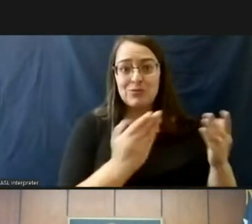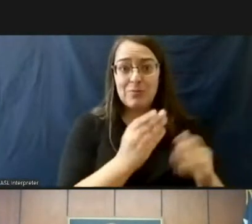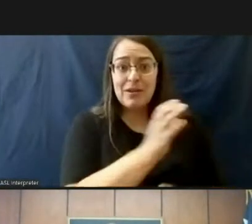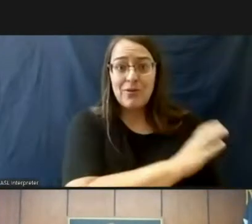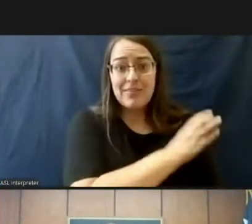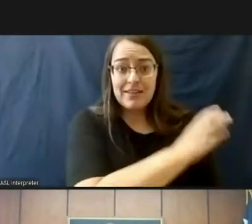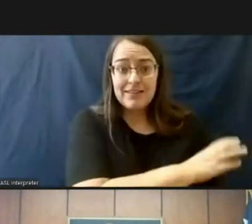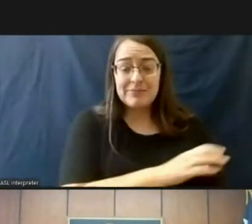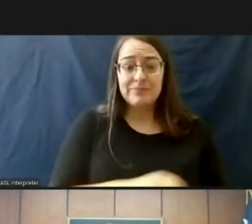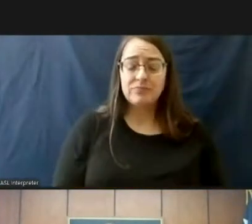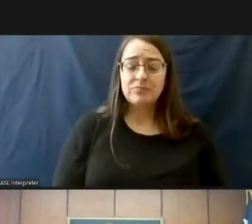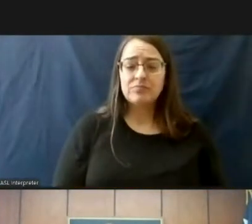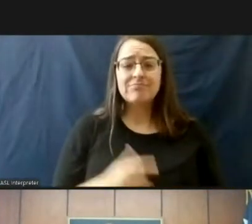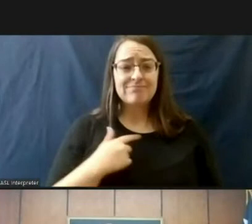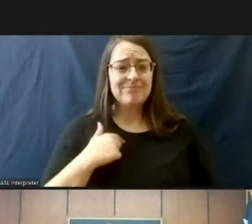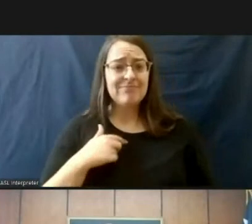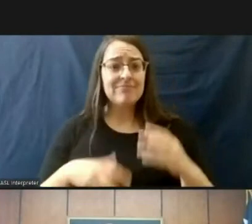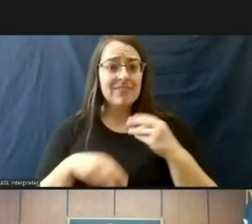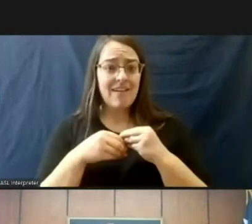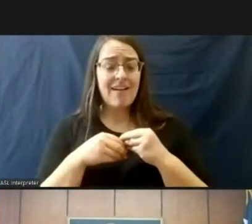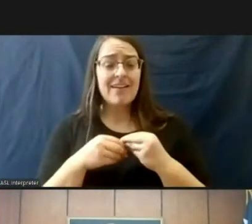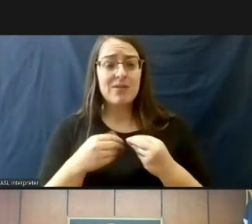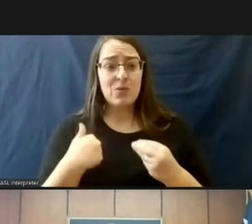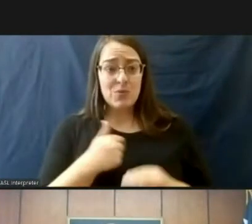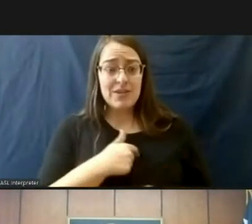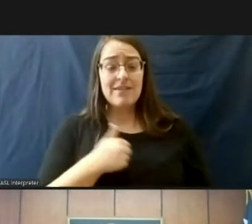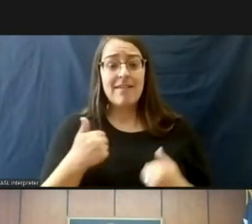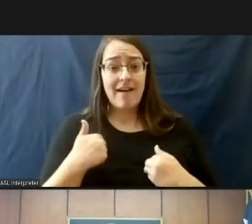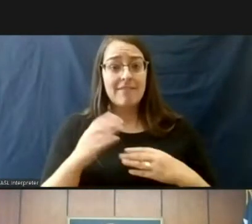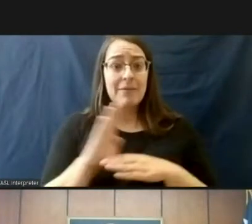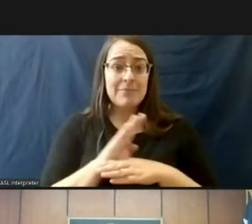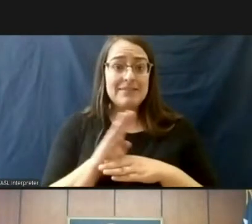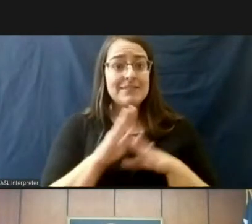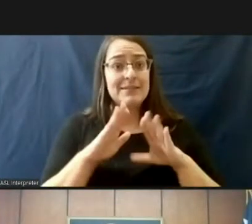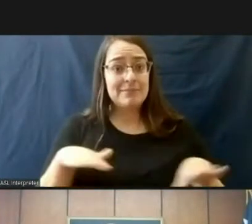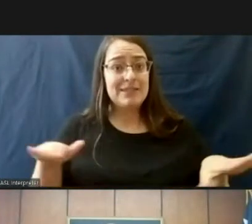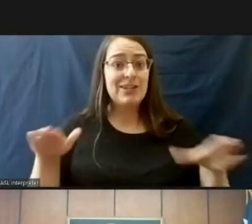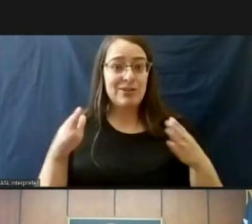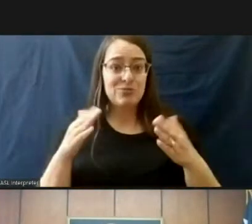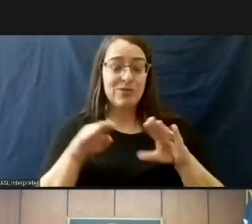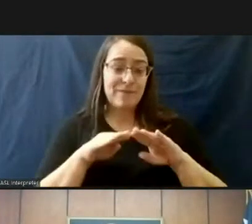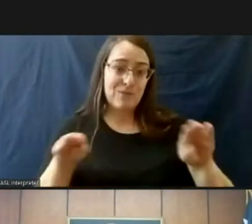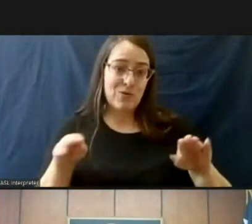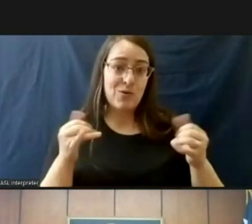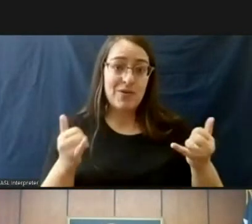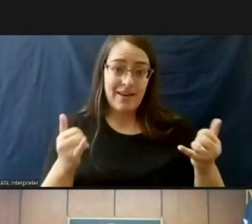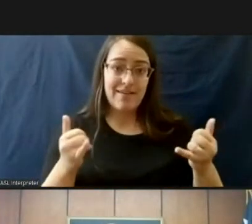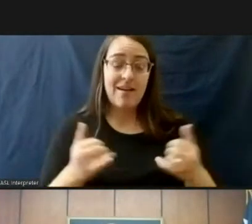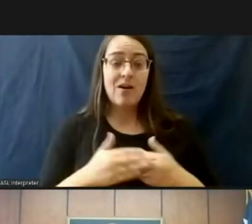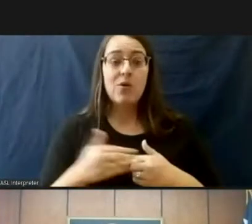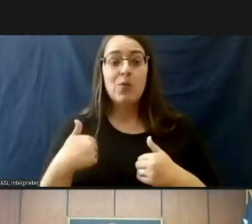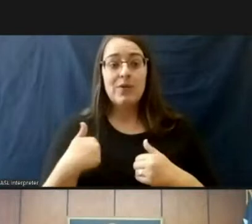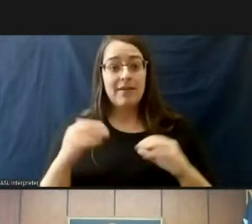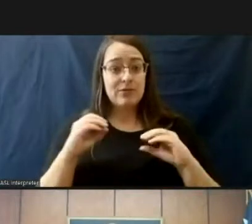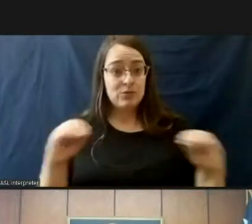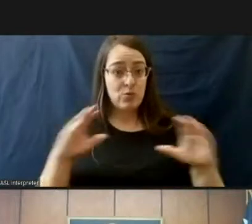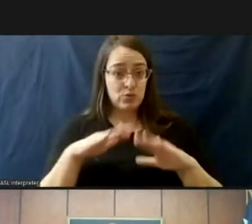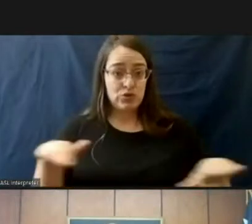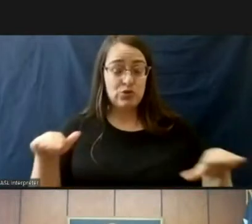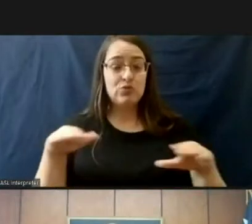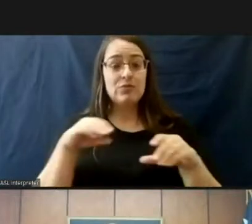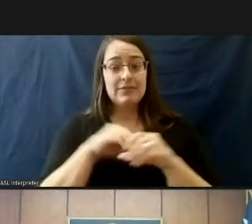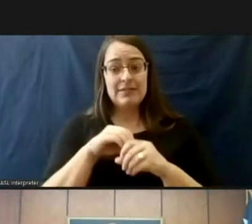Yeah, I would just say that we have a reasonably busy pediatric service right now, but thankfully we have no children either in